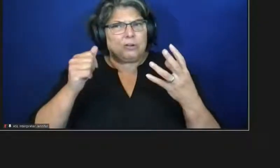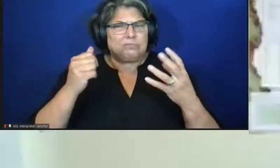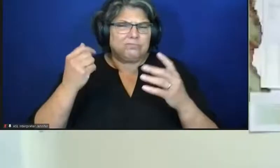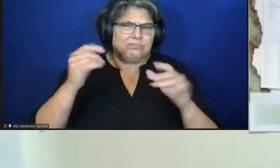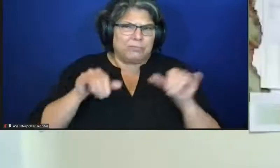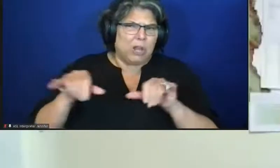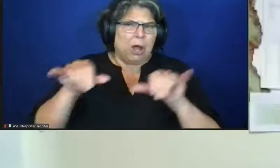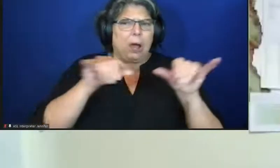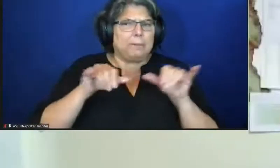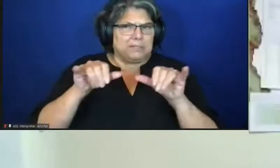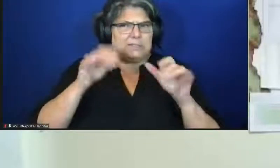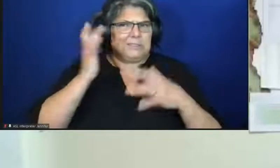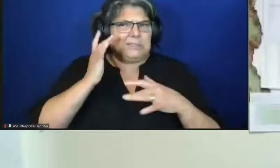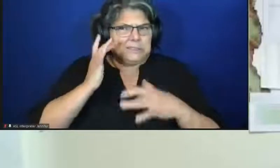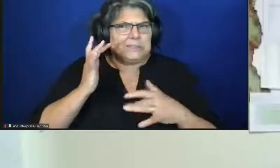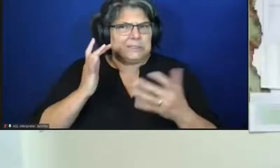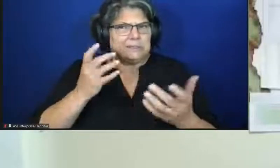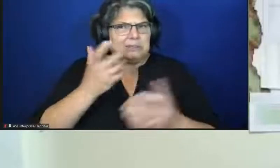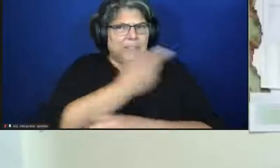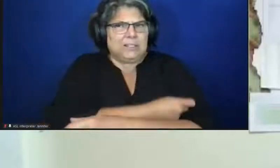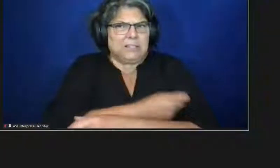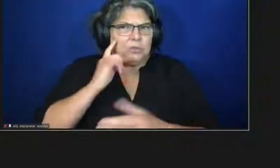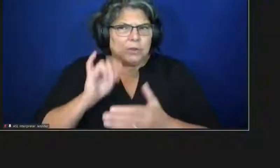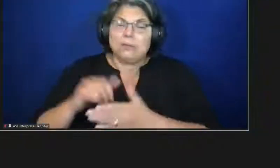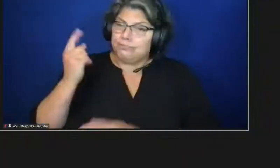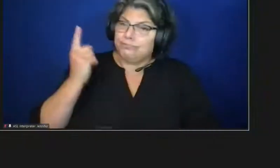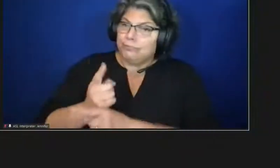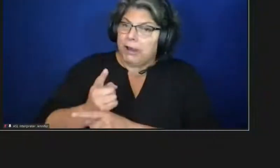and vaccines. That's correct. Yes.